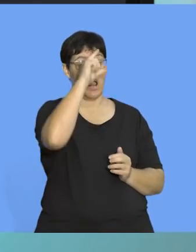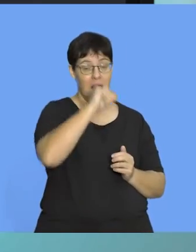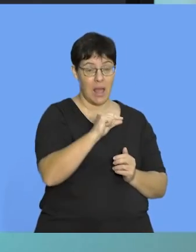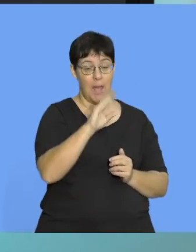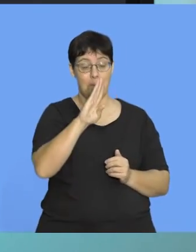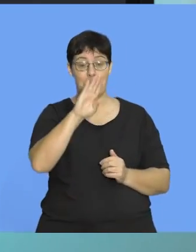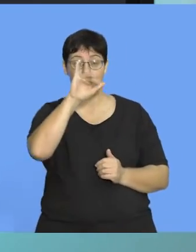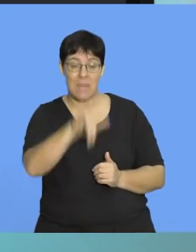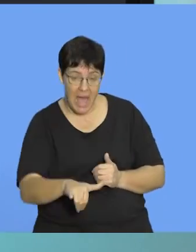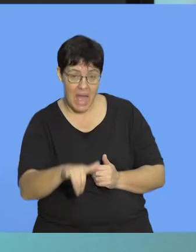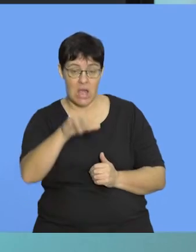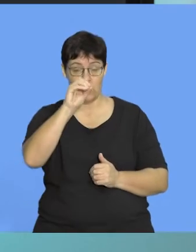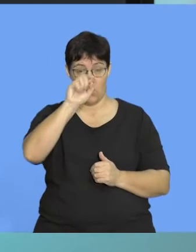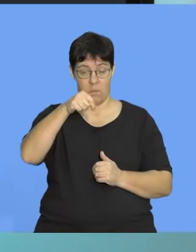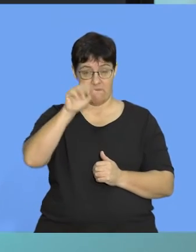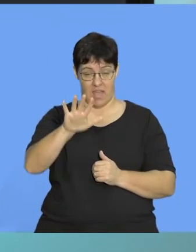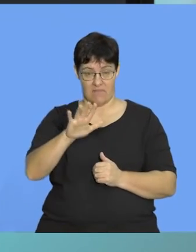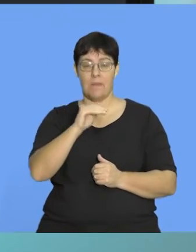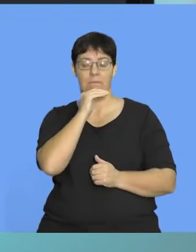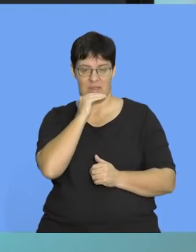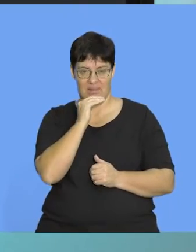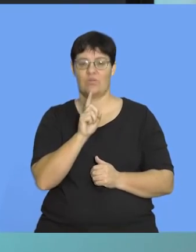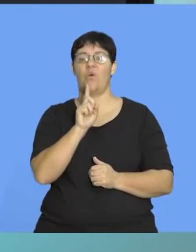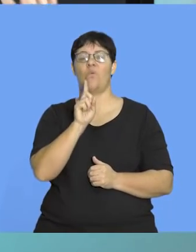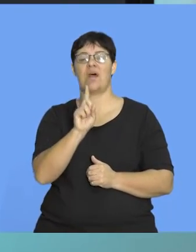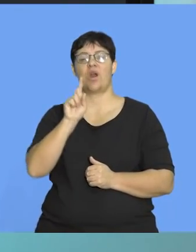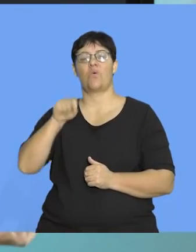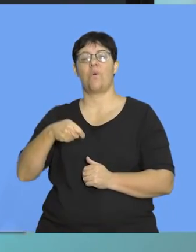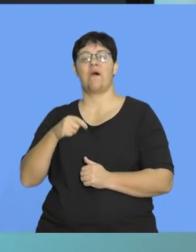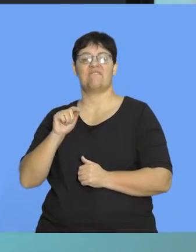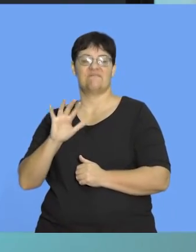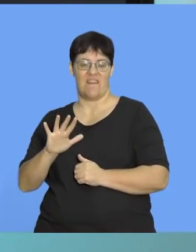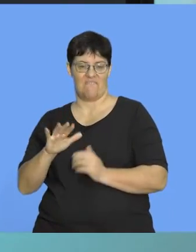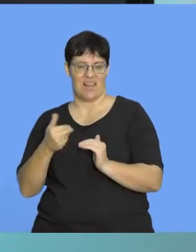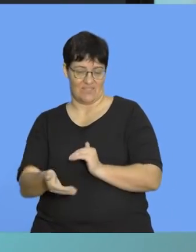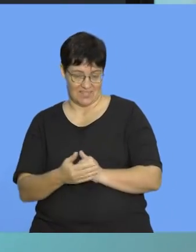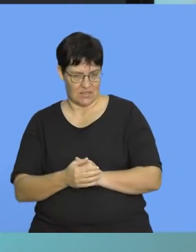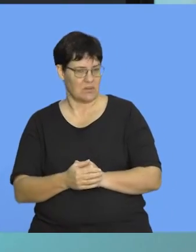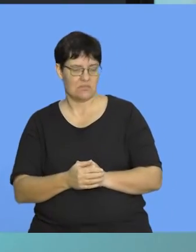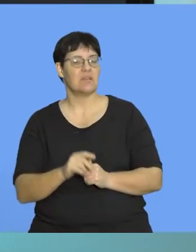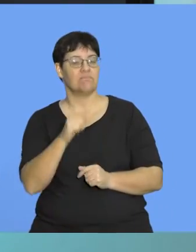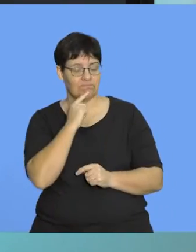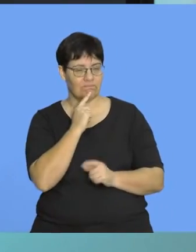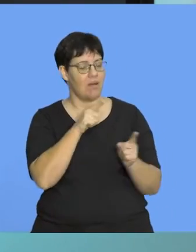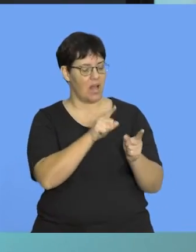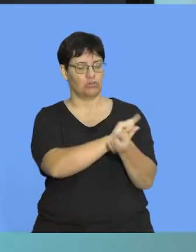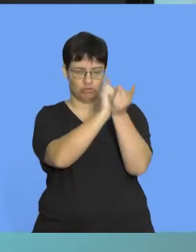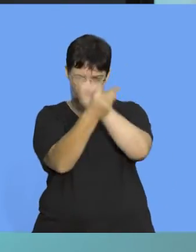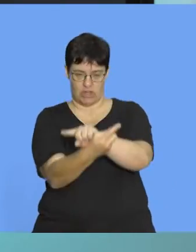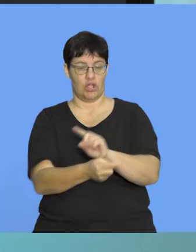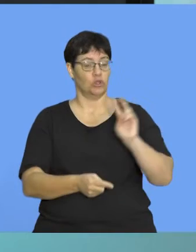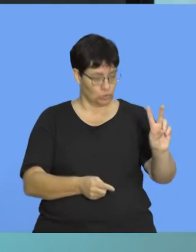by 0.5, then I would minus it. But they're saying to me it's